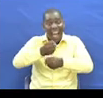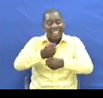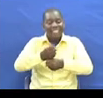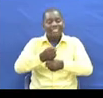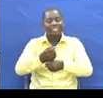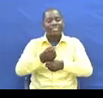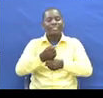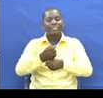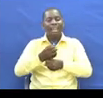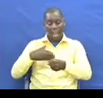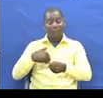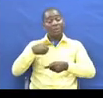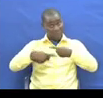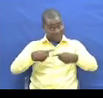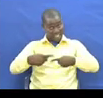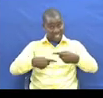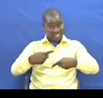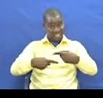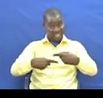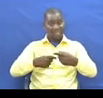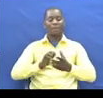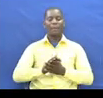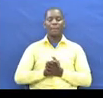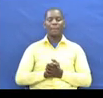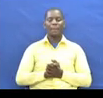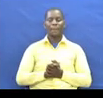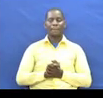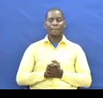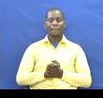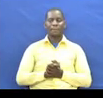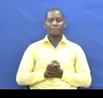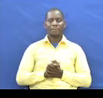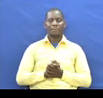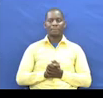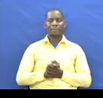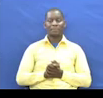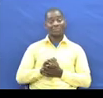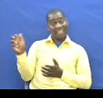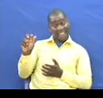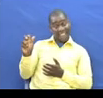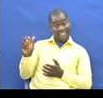check whether you have done it correctly. I'm not going to do it here, but we have to proceed.